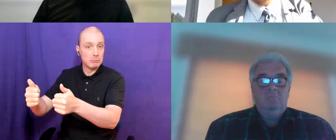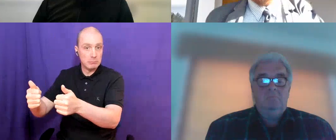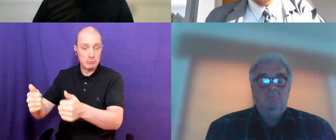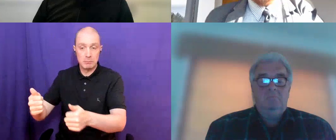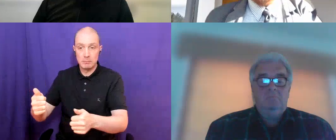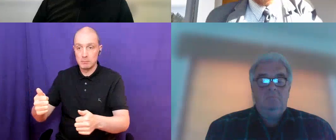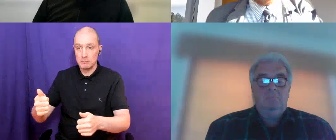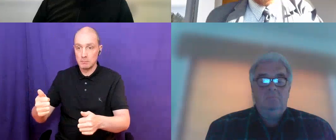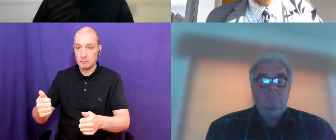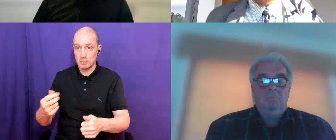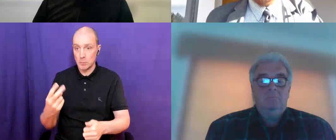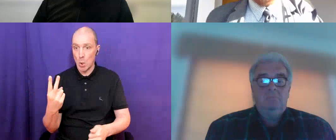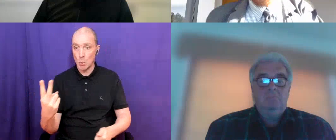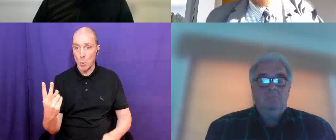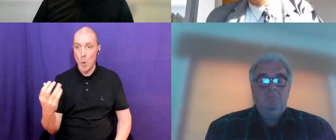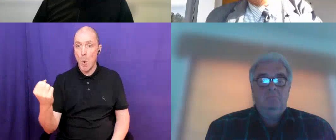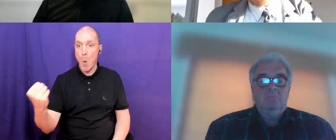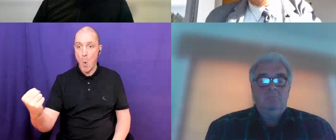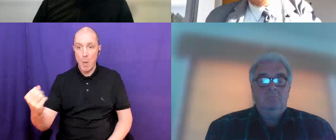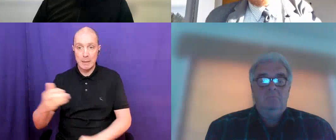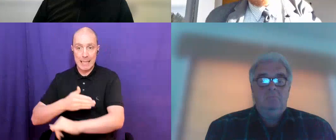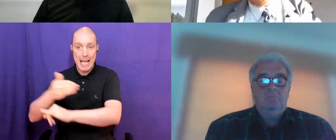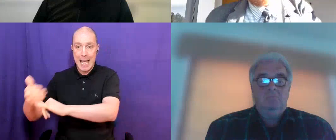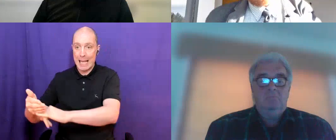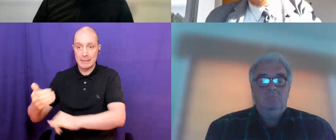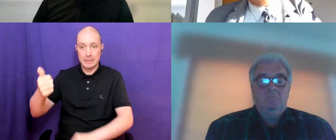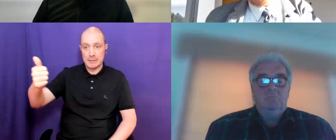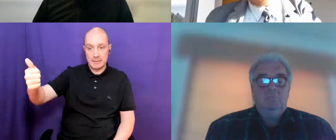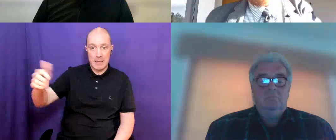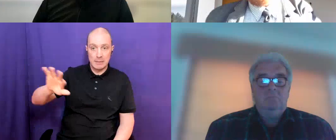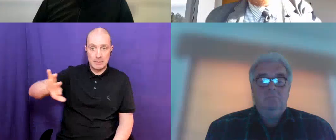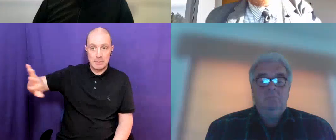any roundup questions. Right. Thank you. Gordon, is there any other hands at this stage?